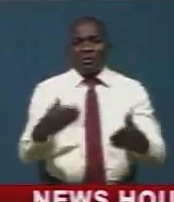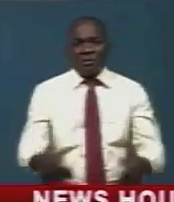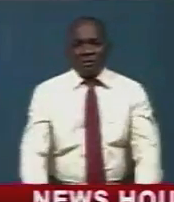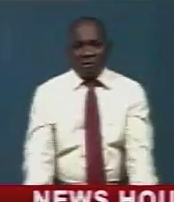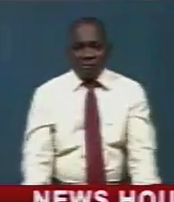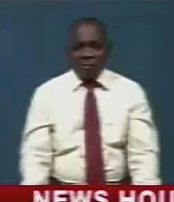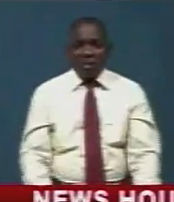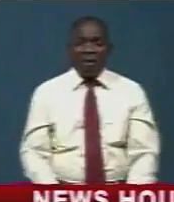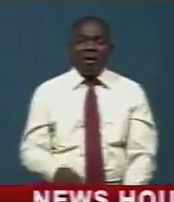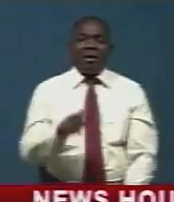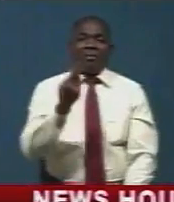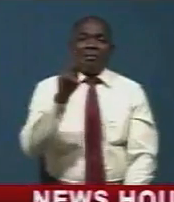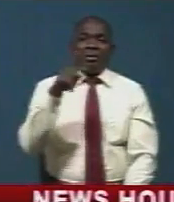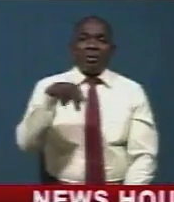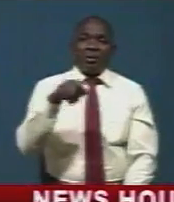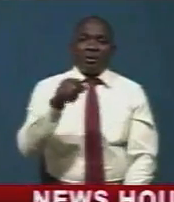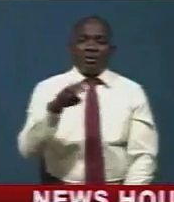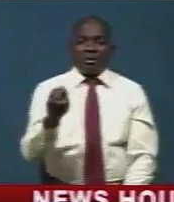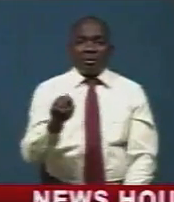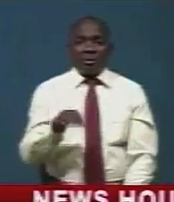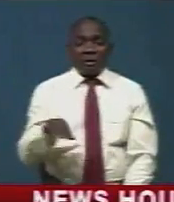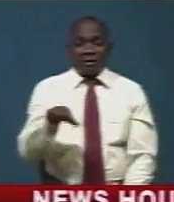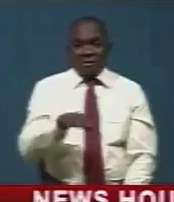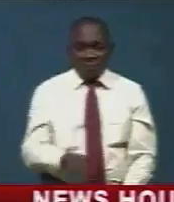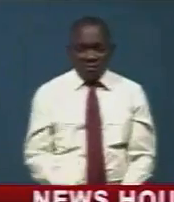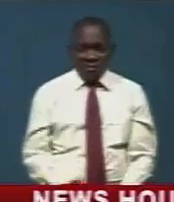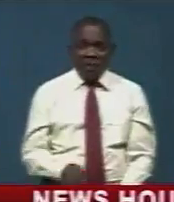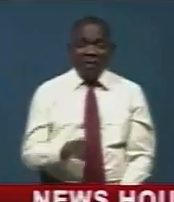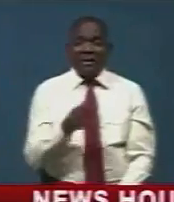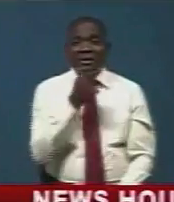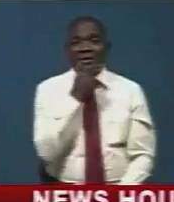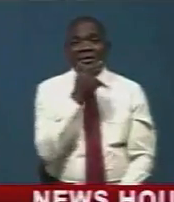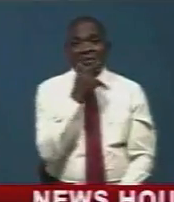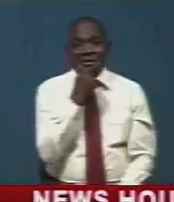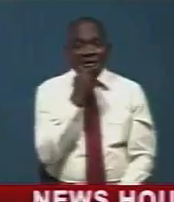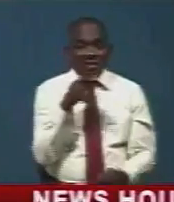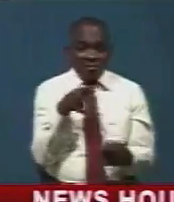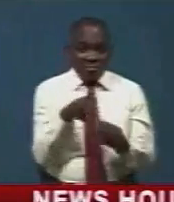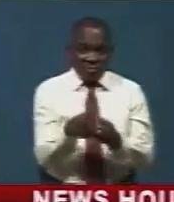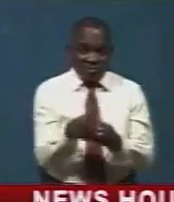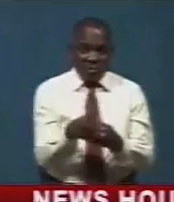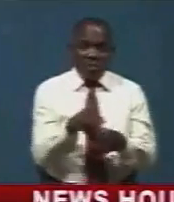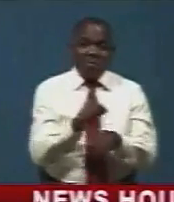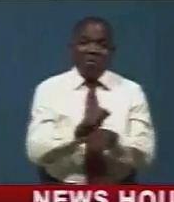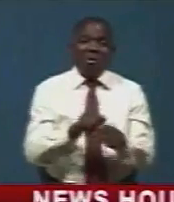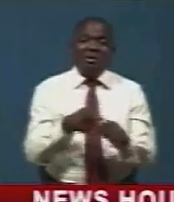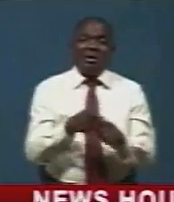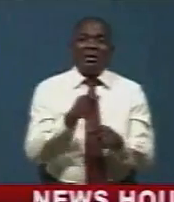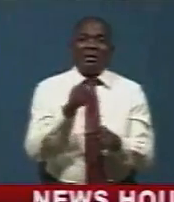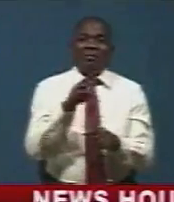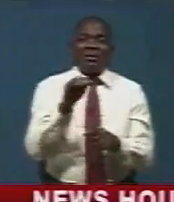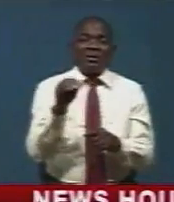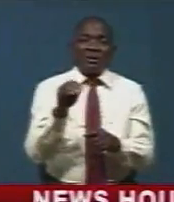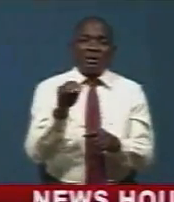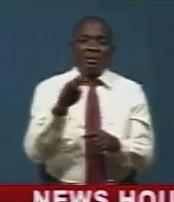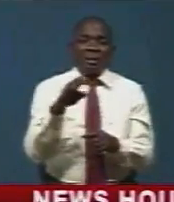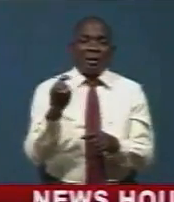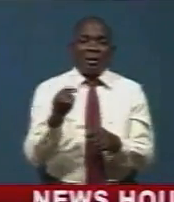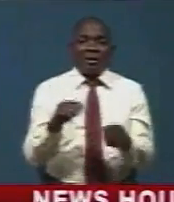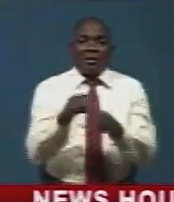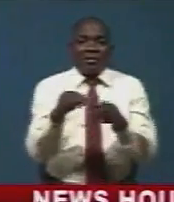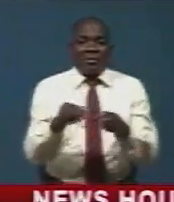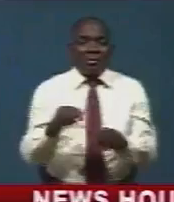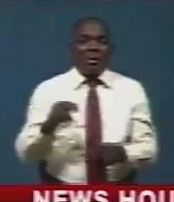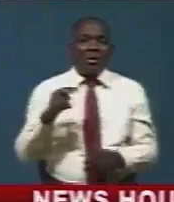At Kpum, in the Kpum Katamanso constituency, President Akufo-Addo cut the sword for a 40-bed municipal hospital.